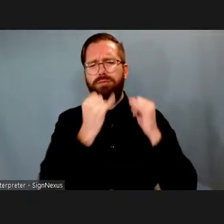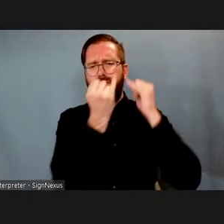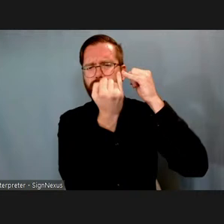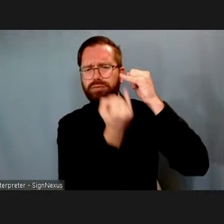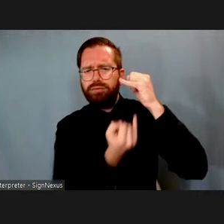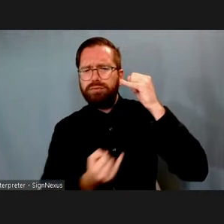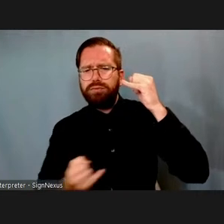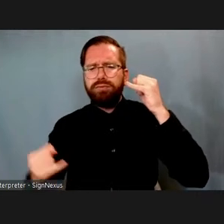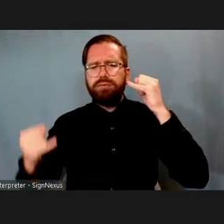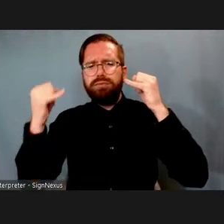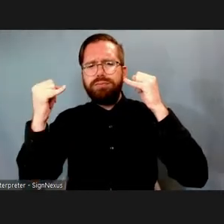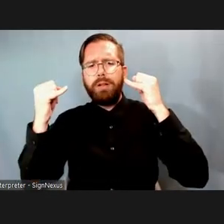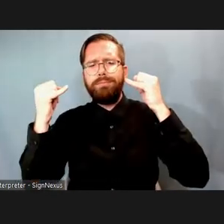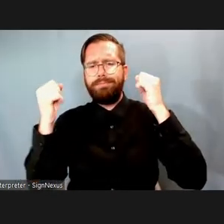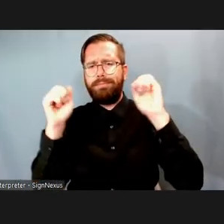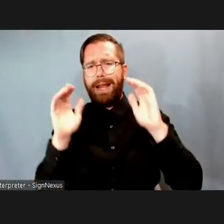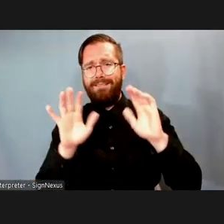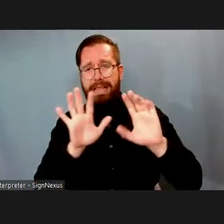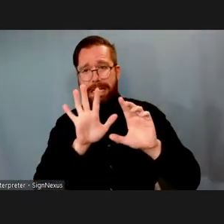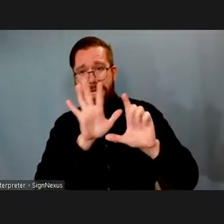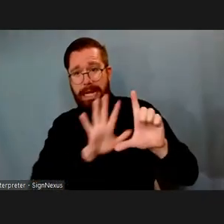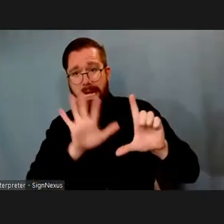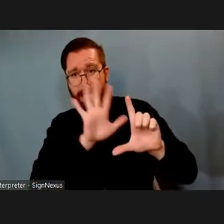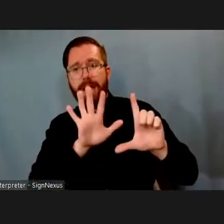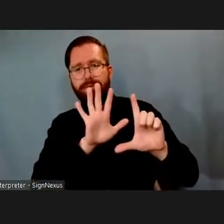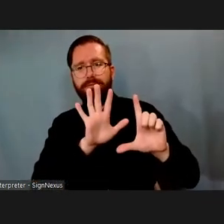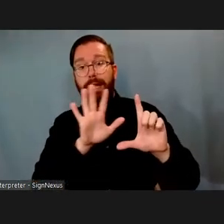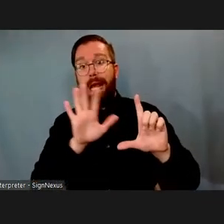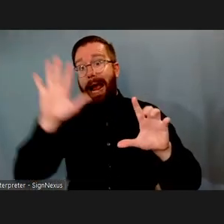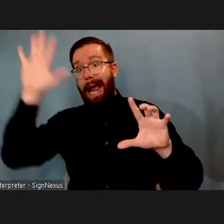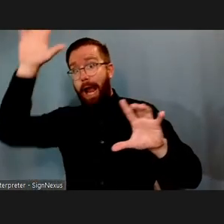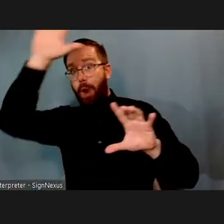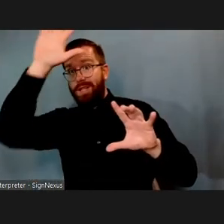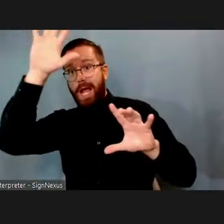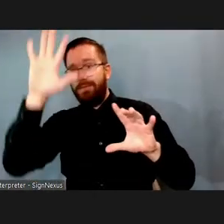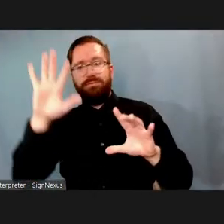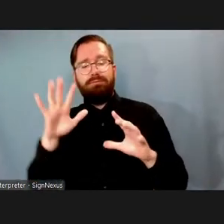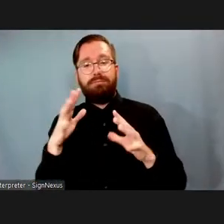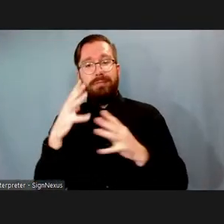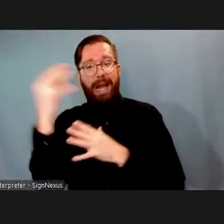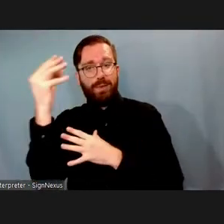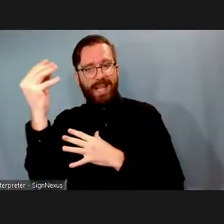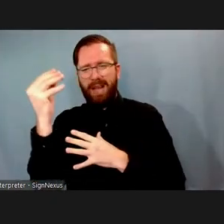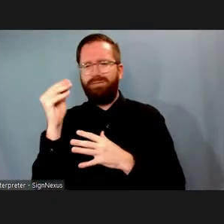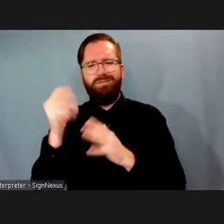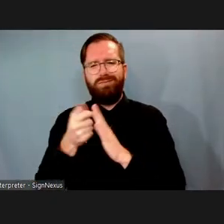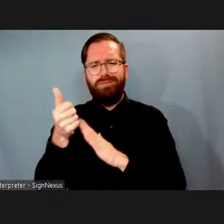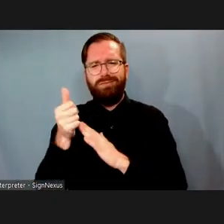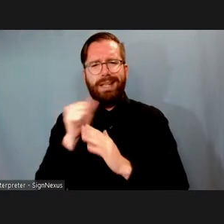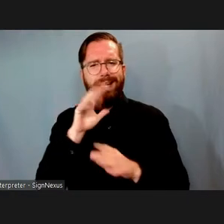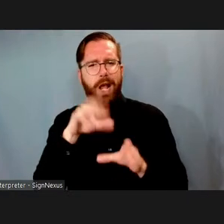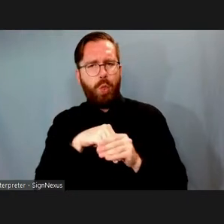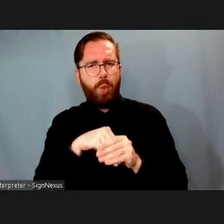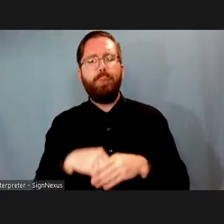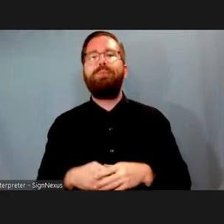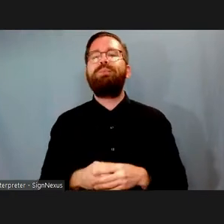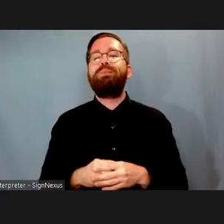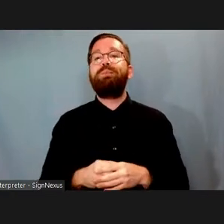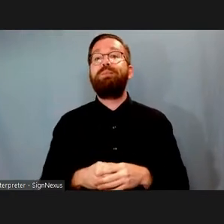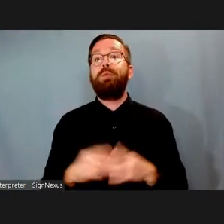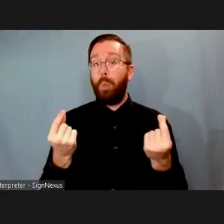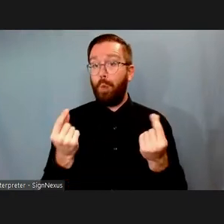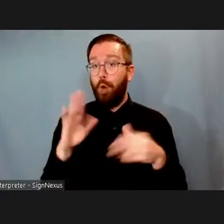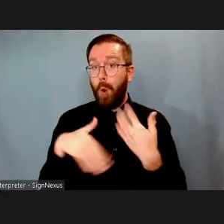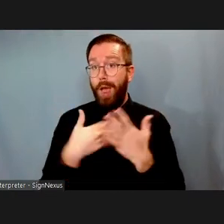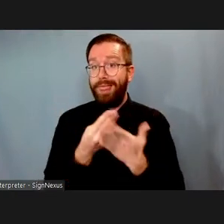be excluded from the toll after covering the project-related capital and operating expenses revenue collected would fund